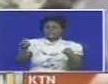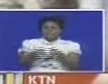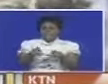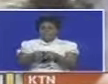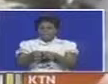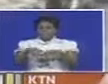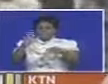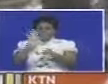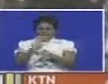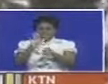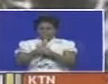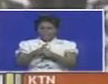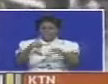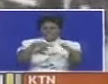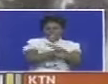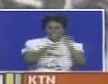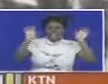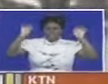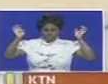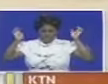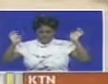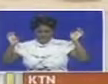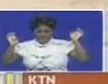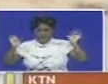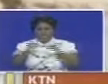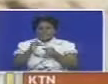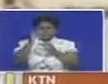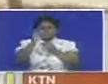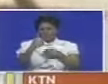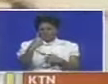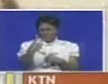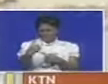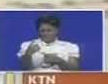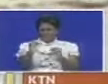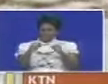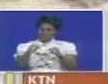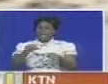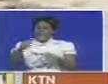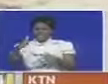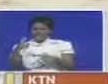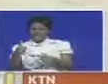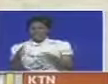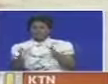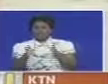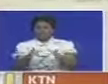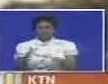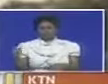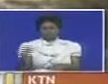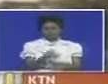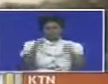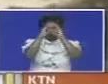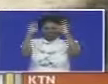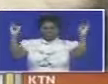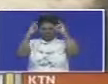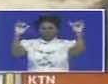wengi wakikimbilia taifa jirani la Ethiopia kilomita kama moja hivi, na wengine wakilazimika kupiga kambi ndani ya shule